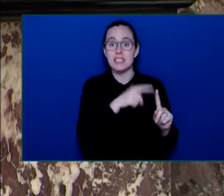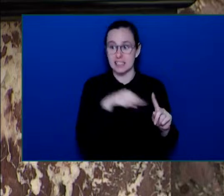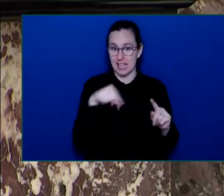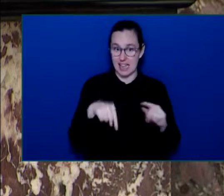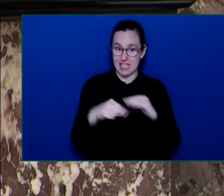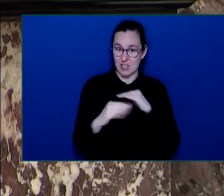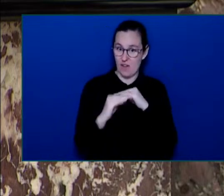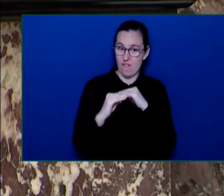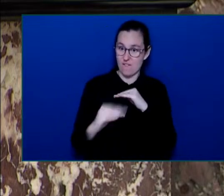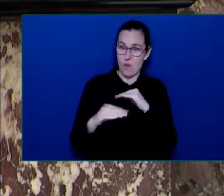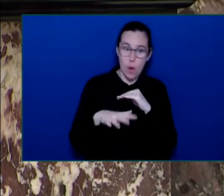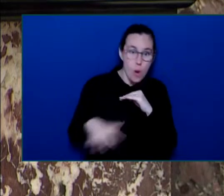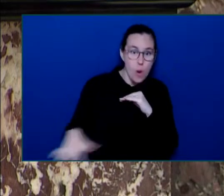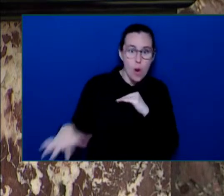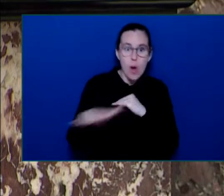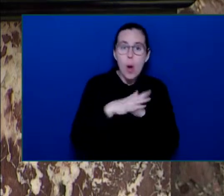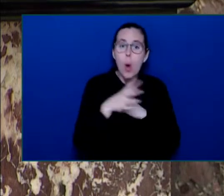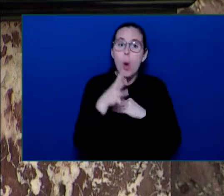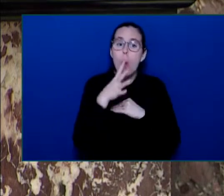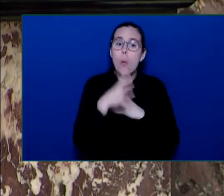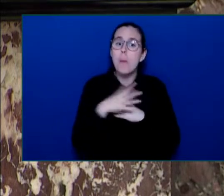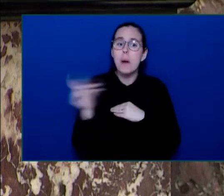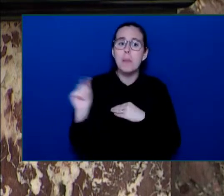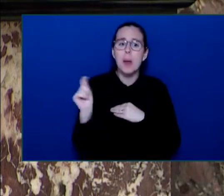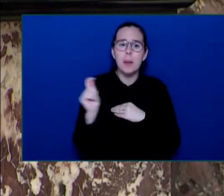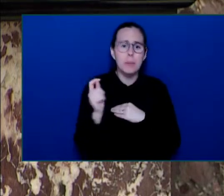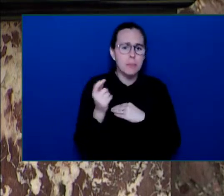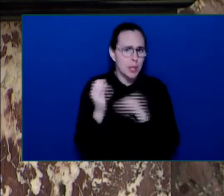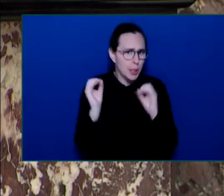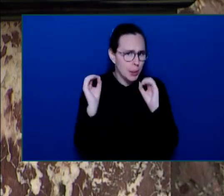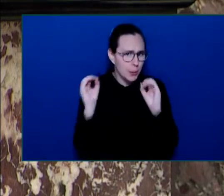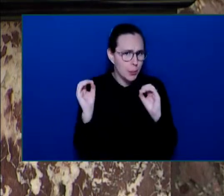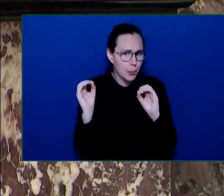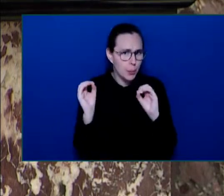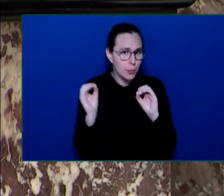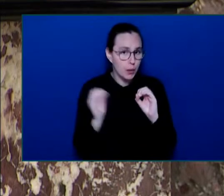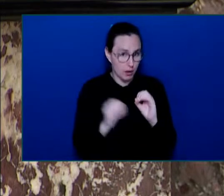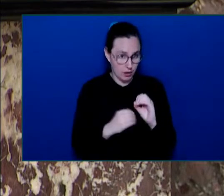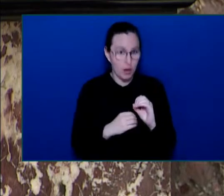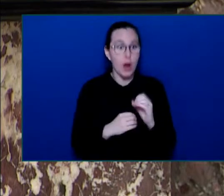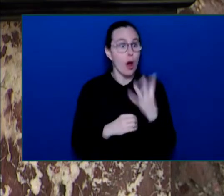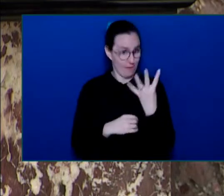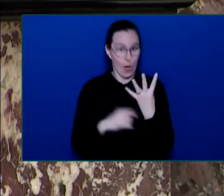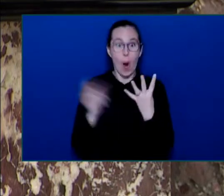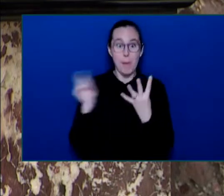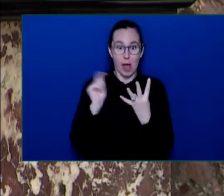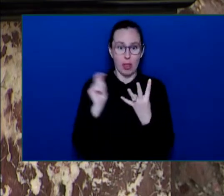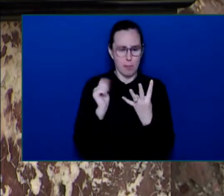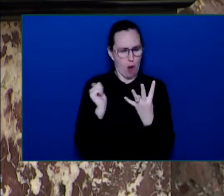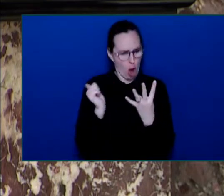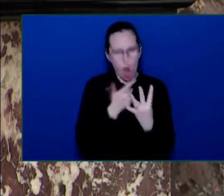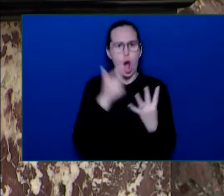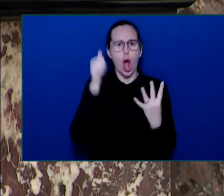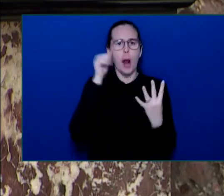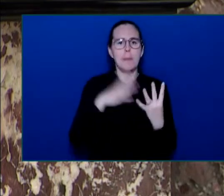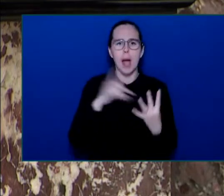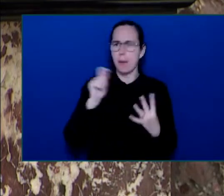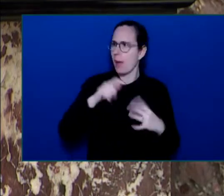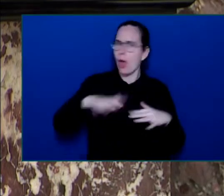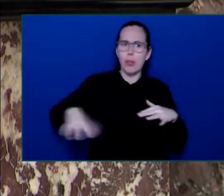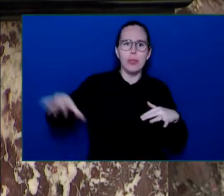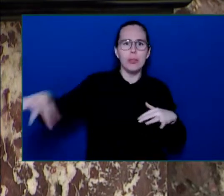4 washrooms on this floor, but they were all for men. So women demanded change and management finally